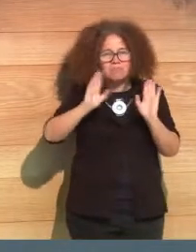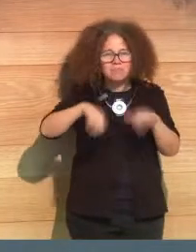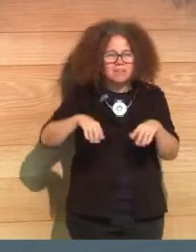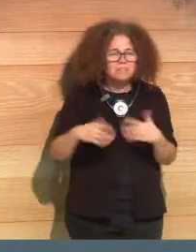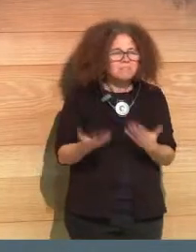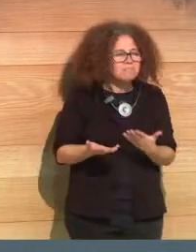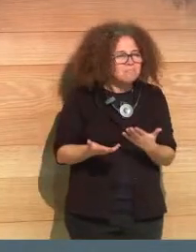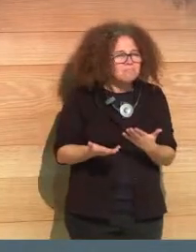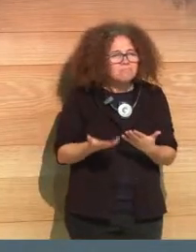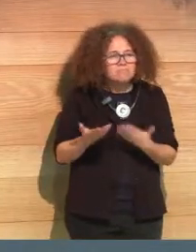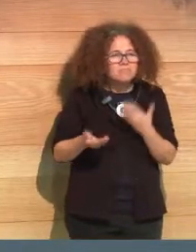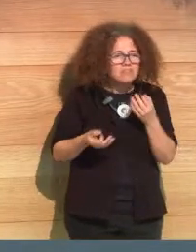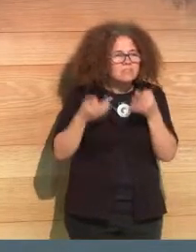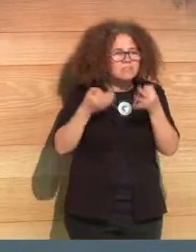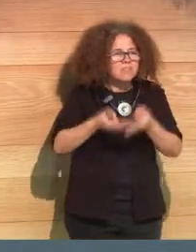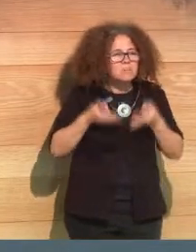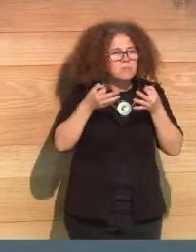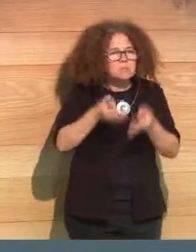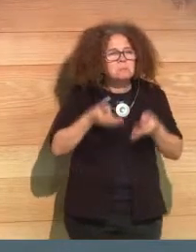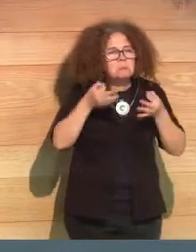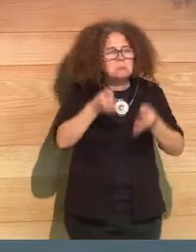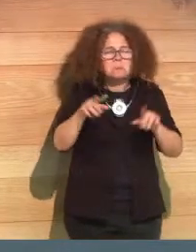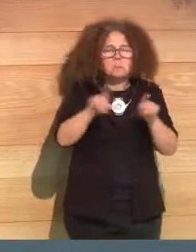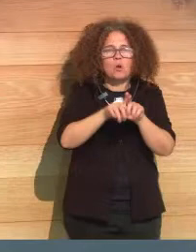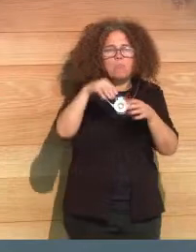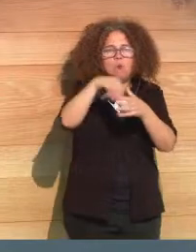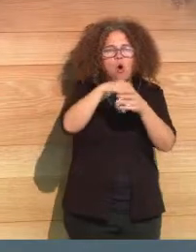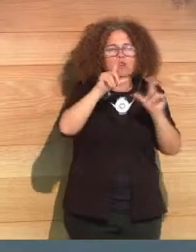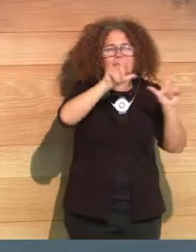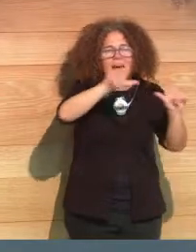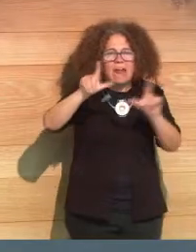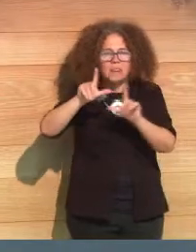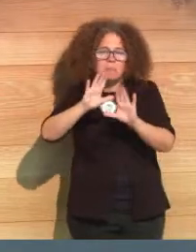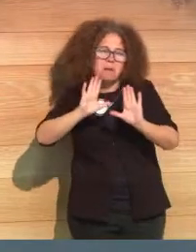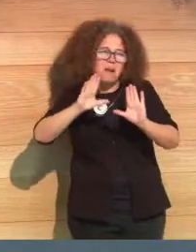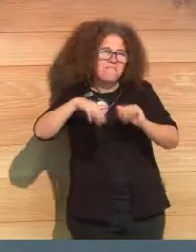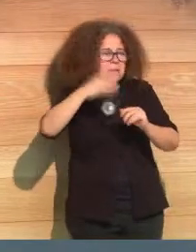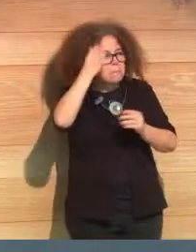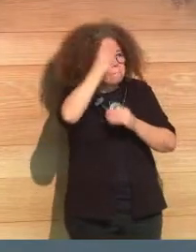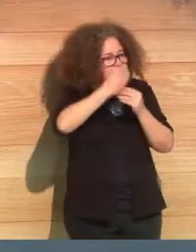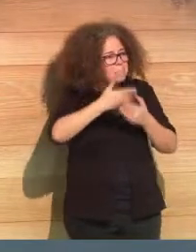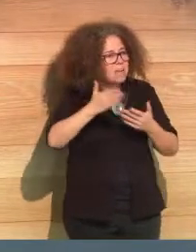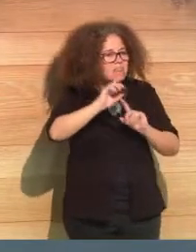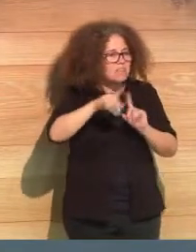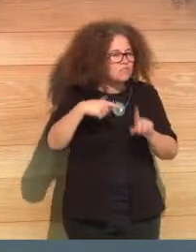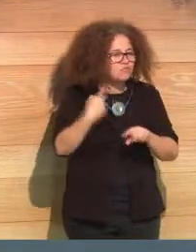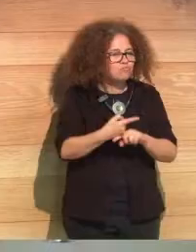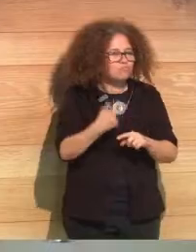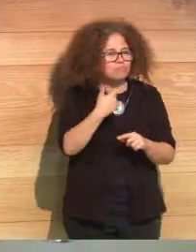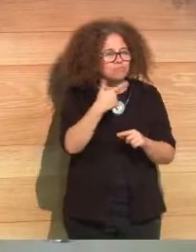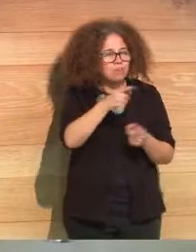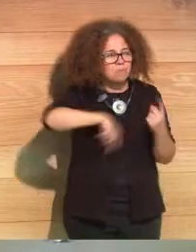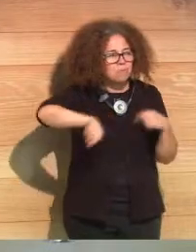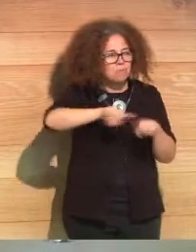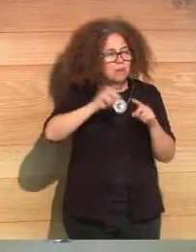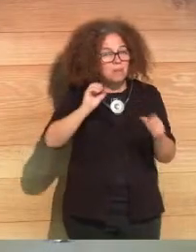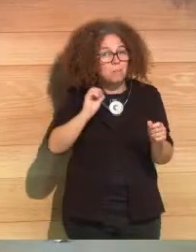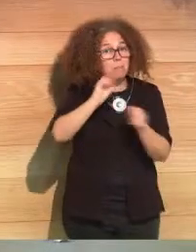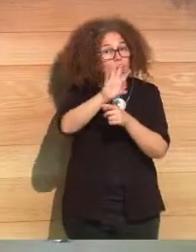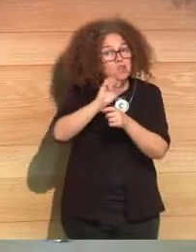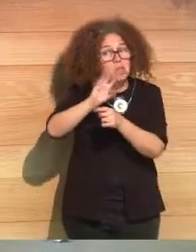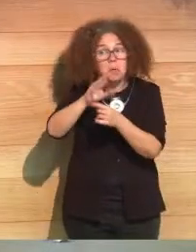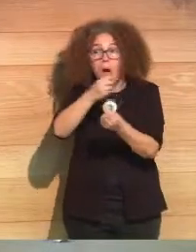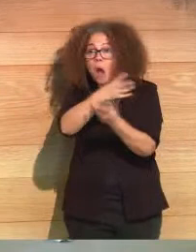an installation context. So I would do the work, but then it will be projected somewhere in a museum